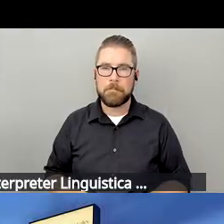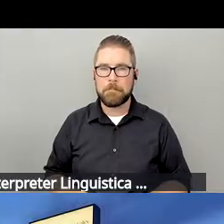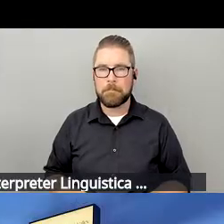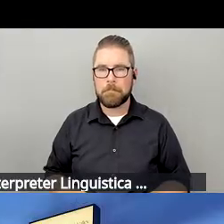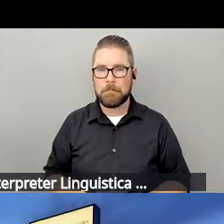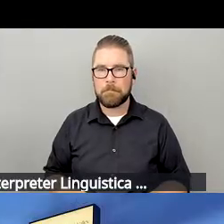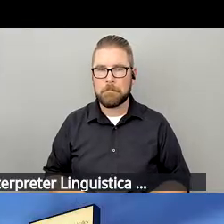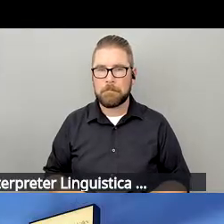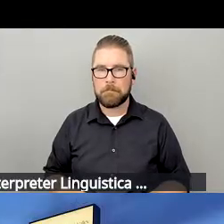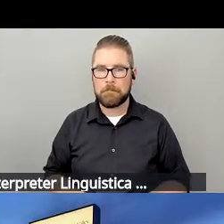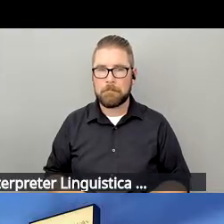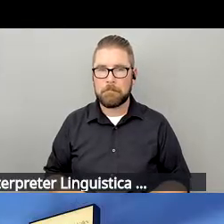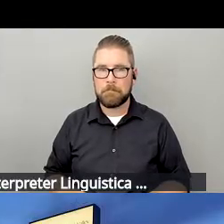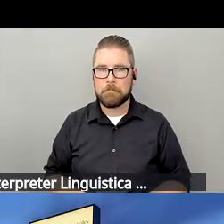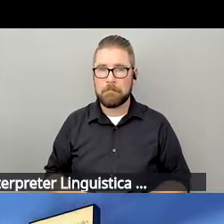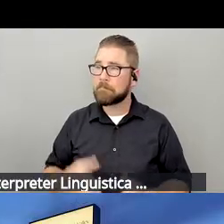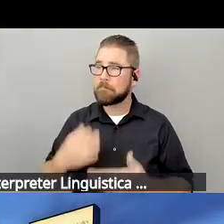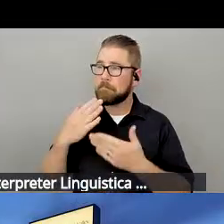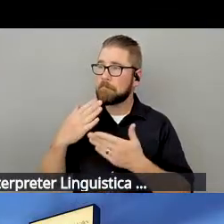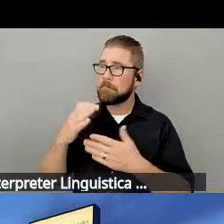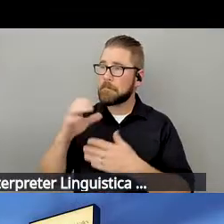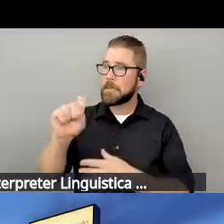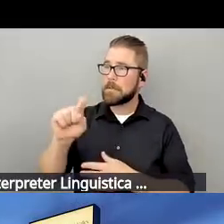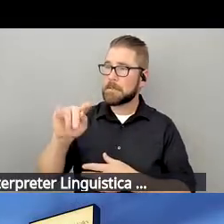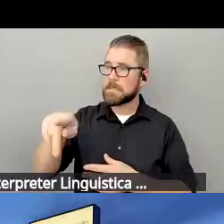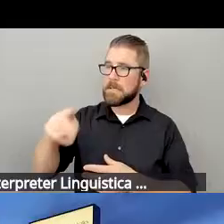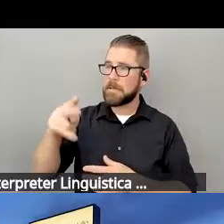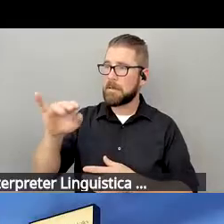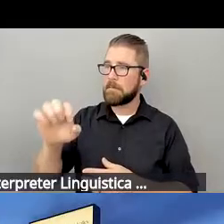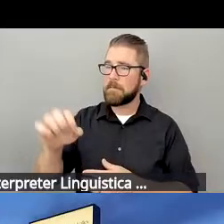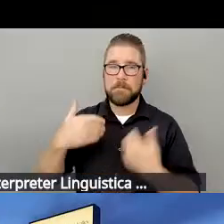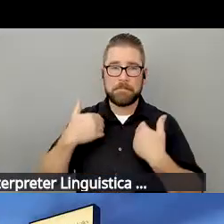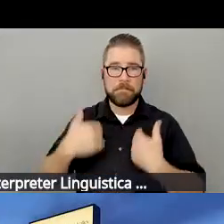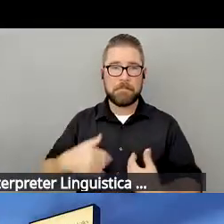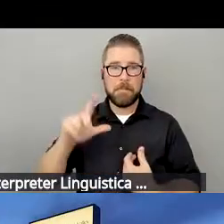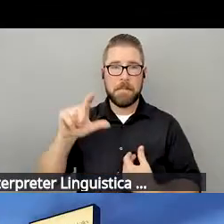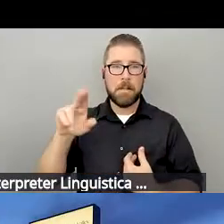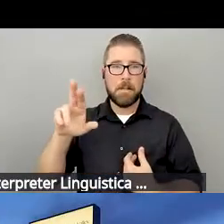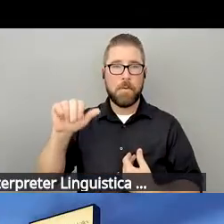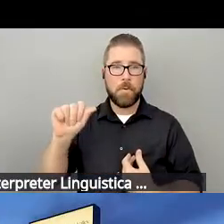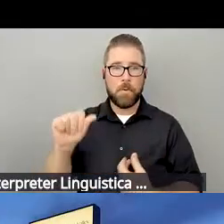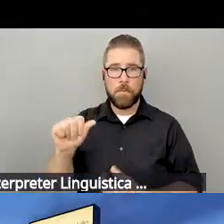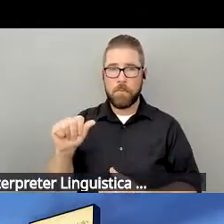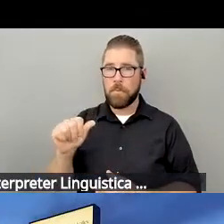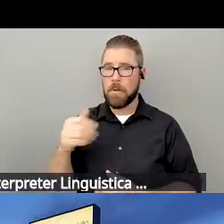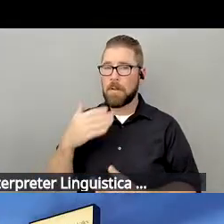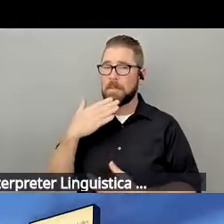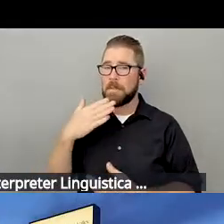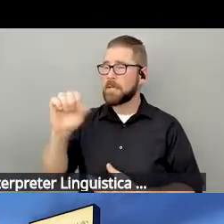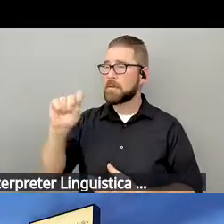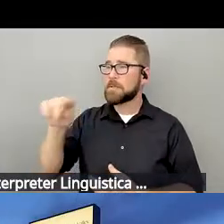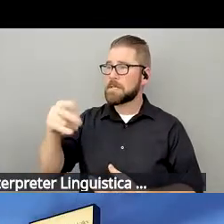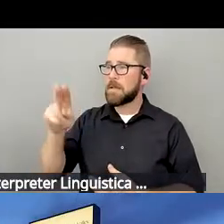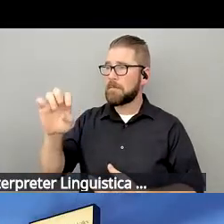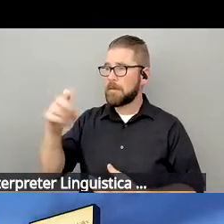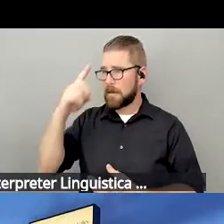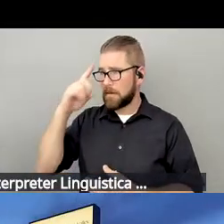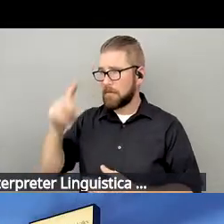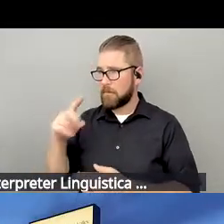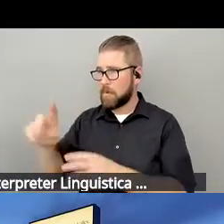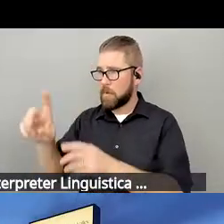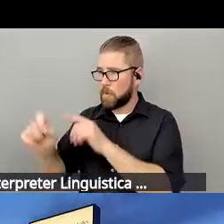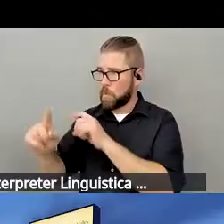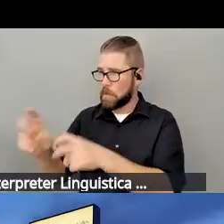Yeah, thank you, Stephanie. This is Laura for reading those questions. I also see a recommendation from Mary